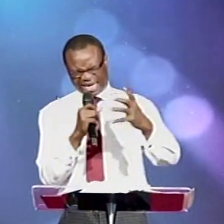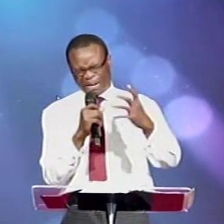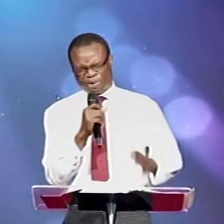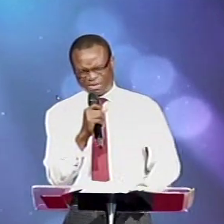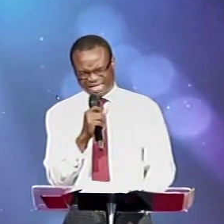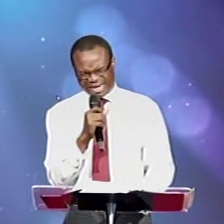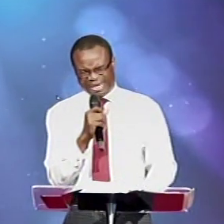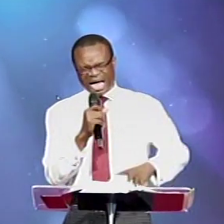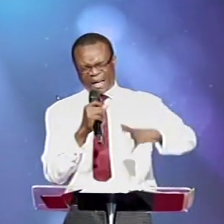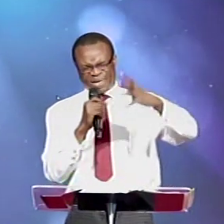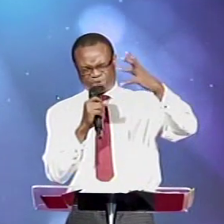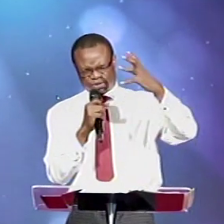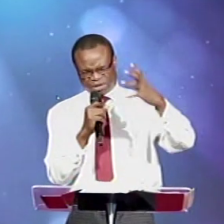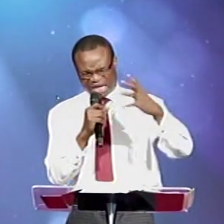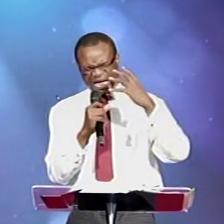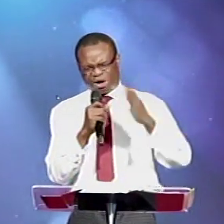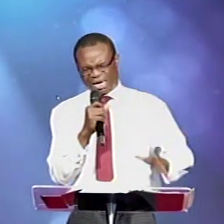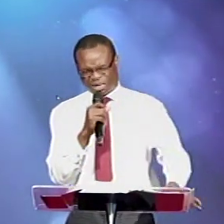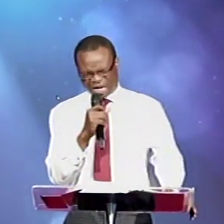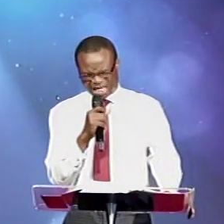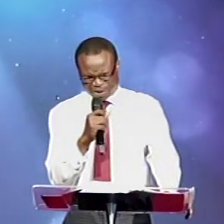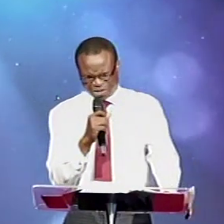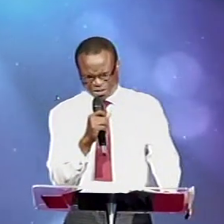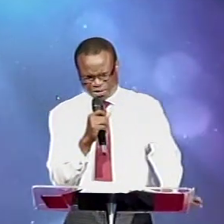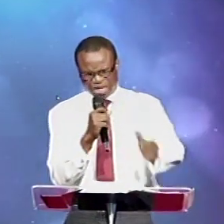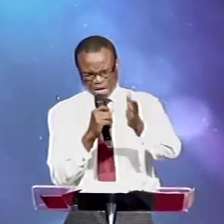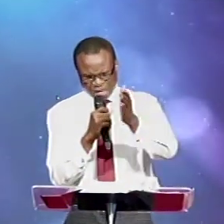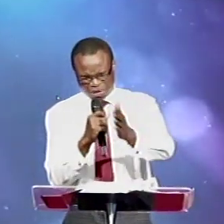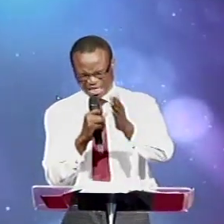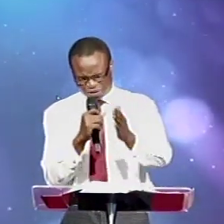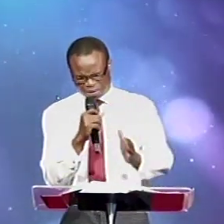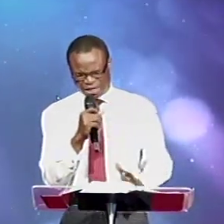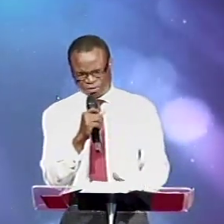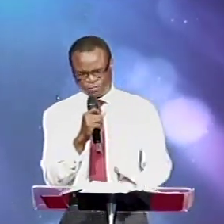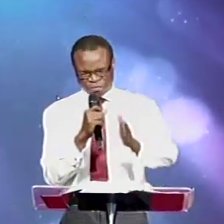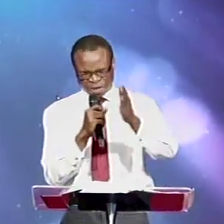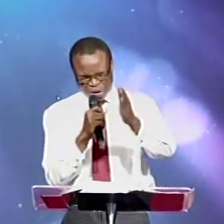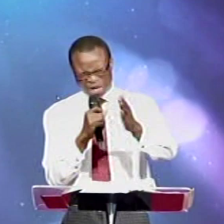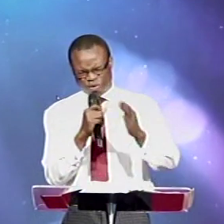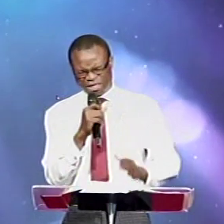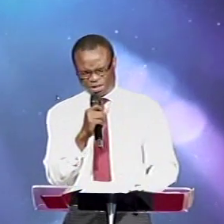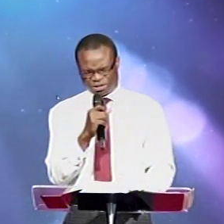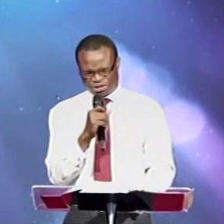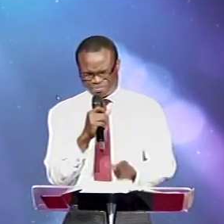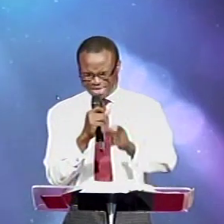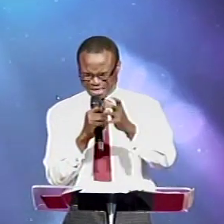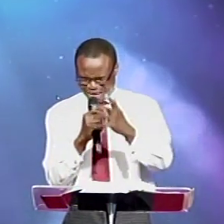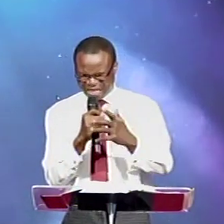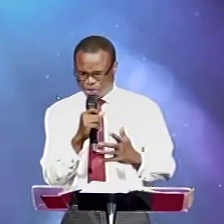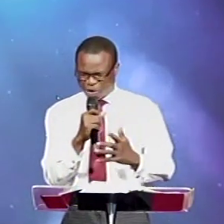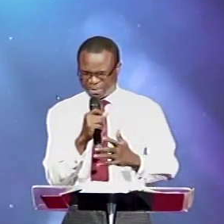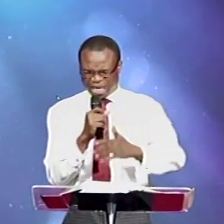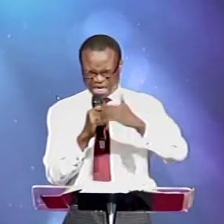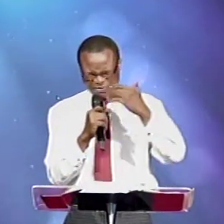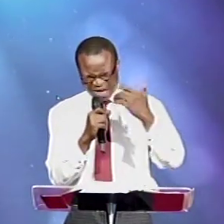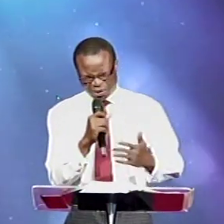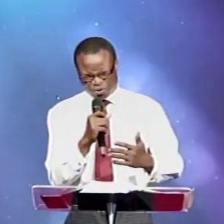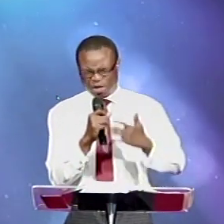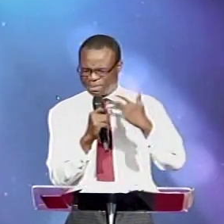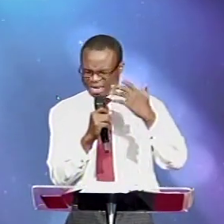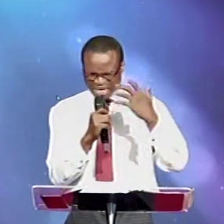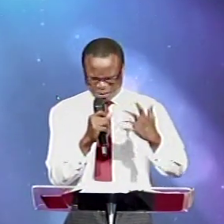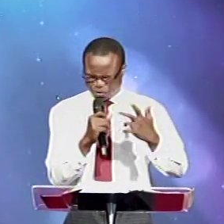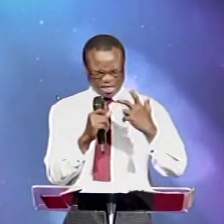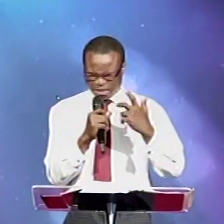take the promised land and be able to take all that the Lord has promised us. God is calling you. God wants to use you, but you are lukewarm. If you are